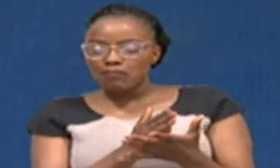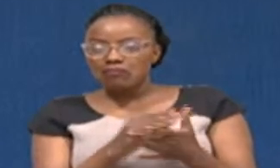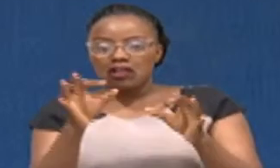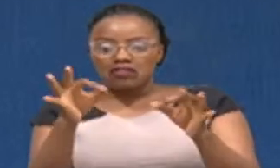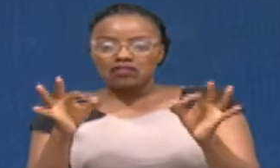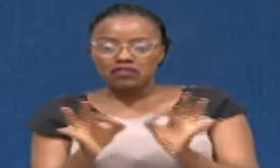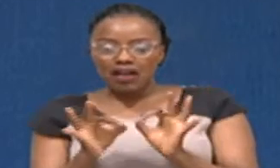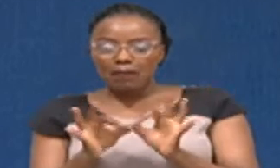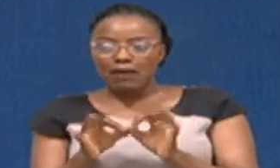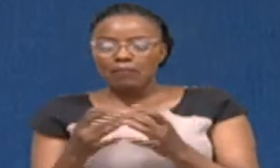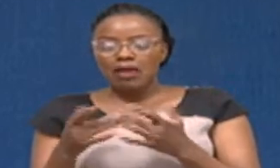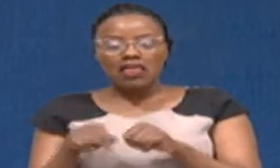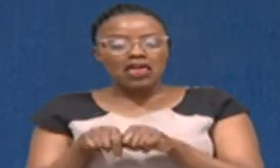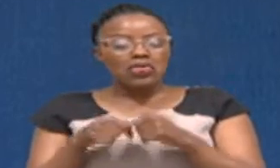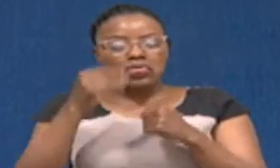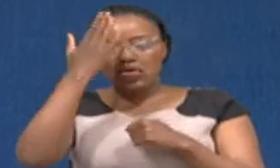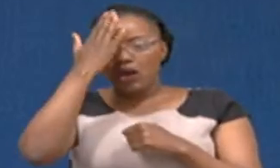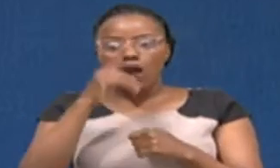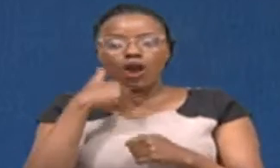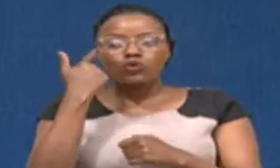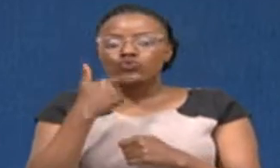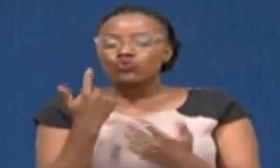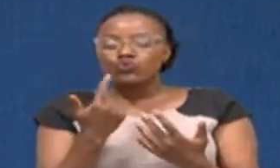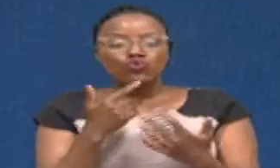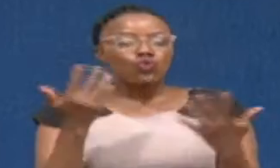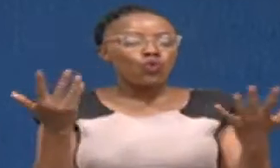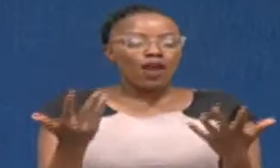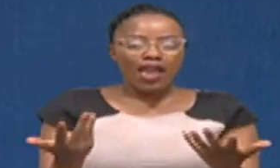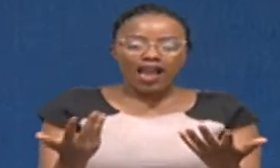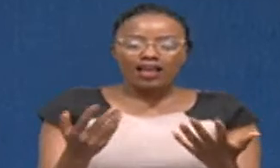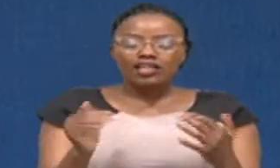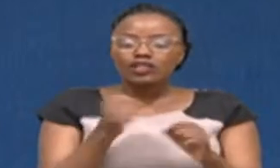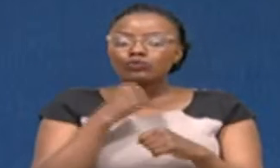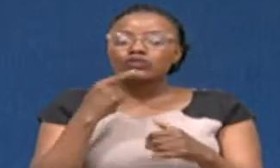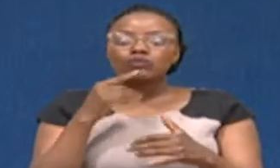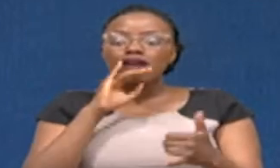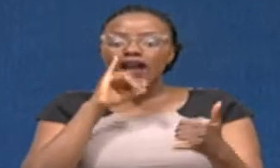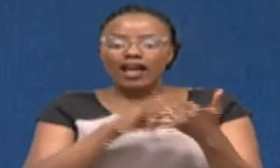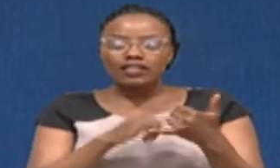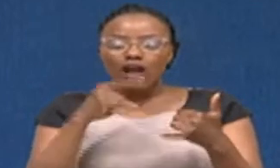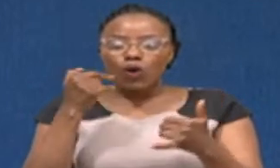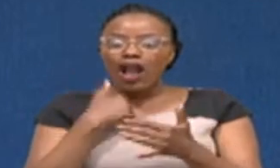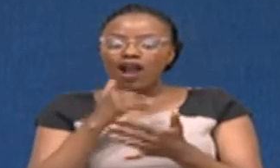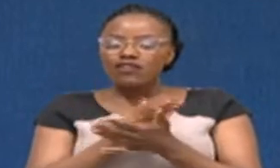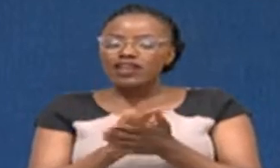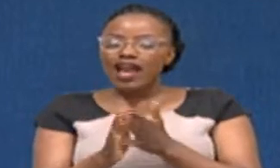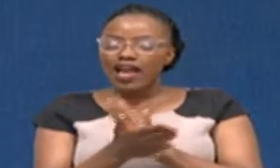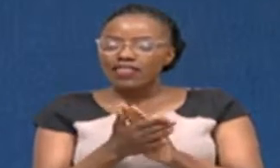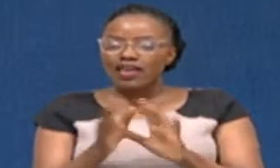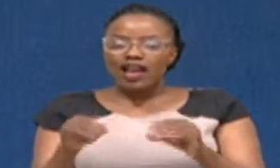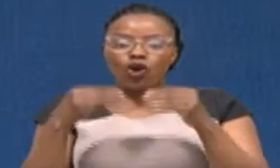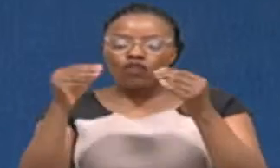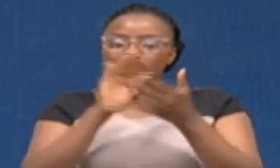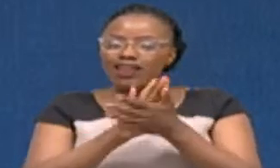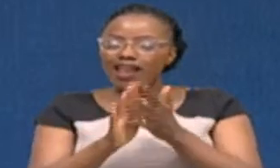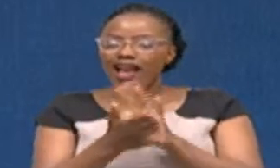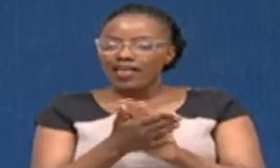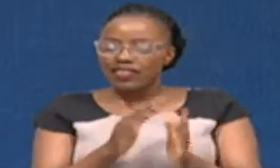Some families just broke up because now who is who where? You can't say your husband who has nothing, who can offer